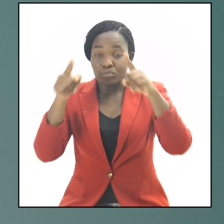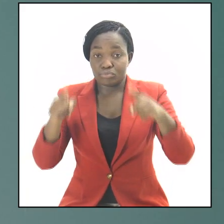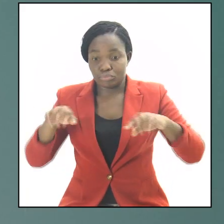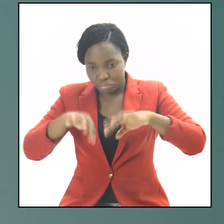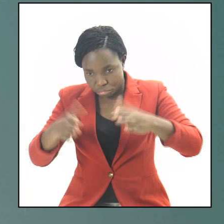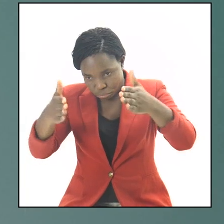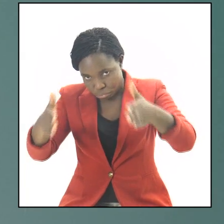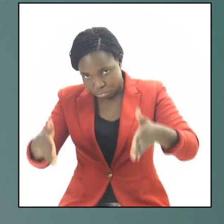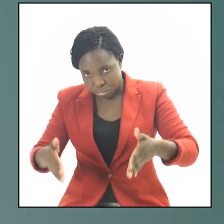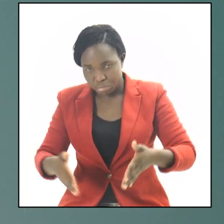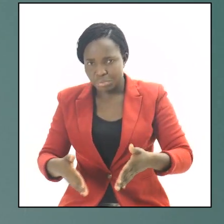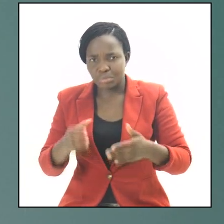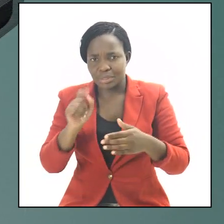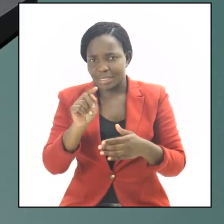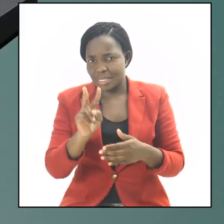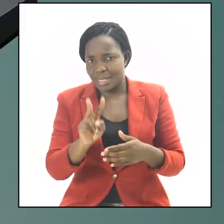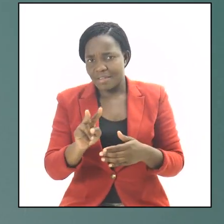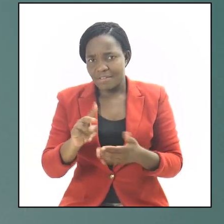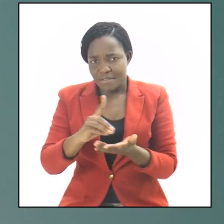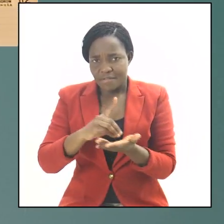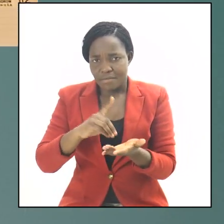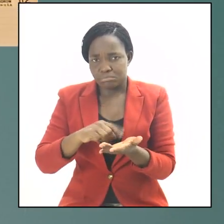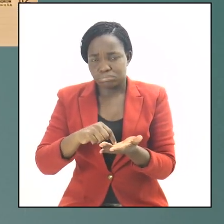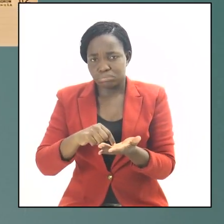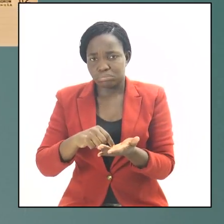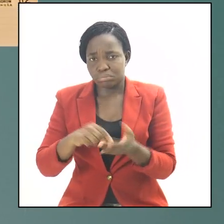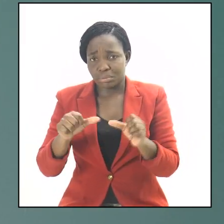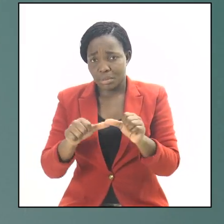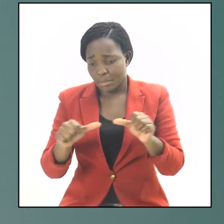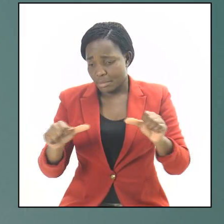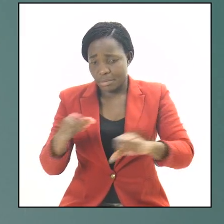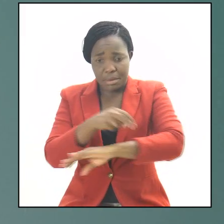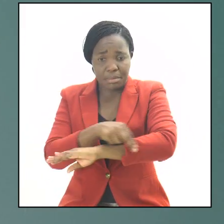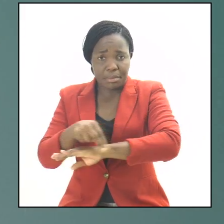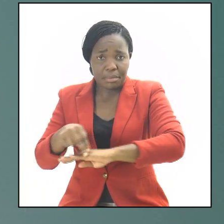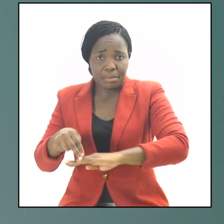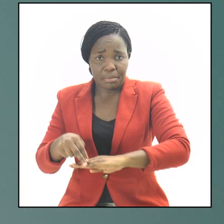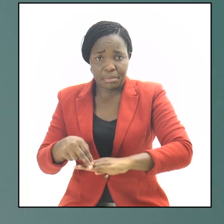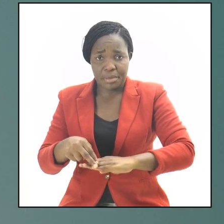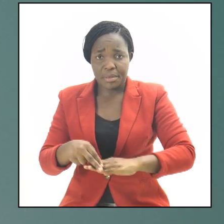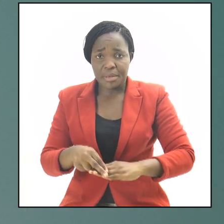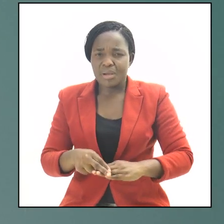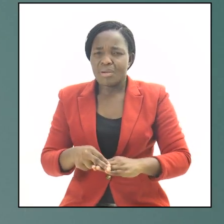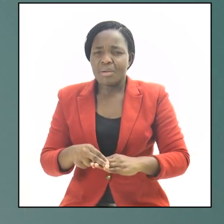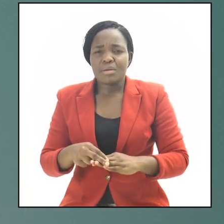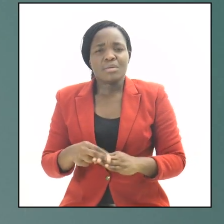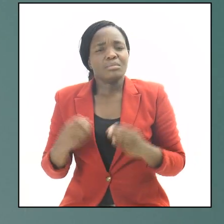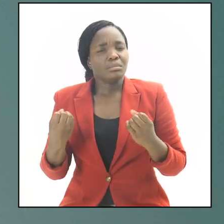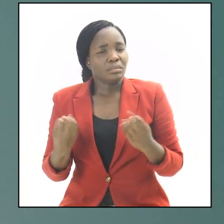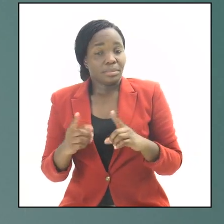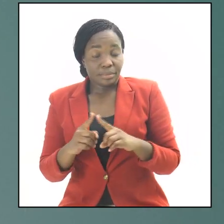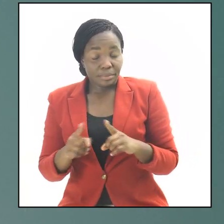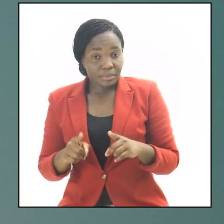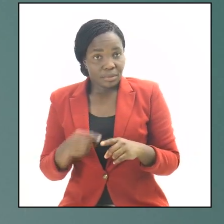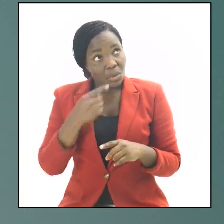pools, tiles, television sets, DVD players, a ruler, tissue box, picture frame. Everywhere